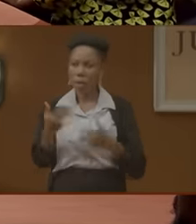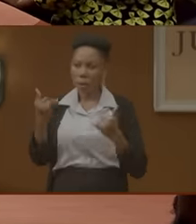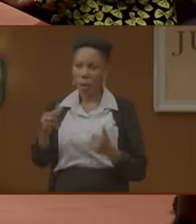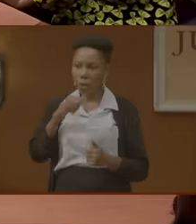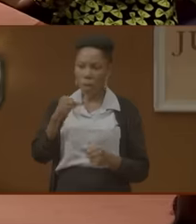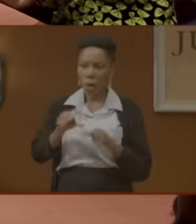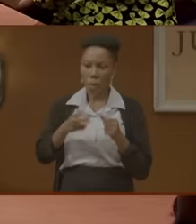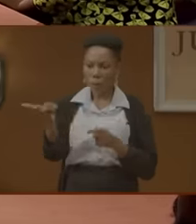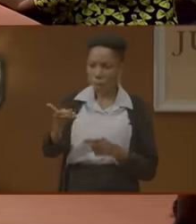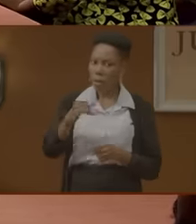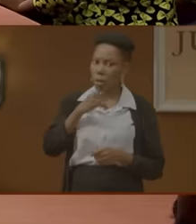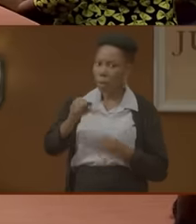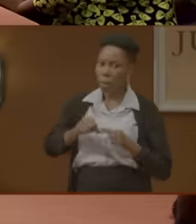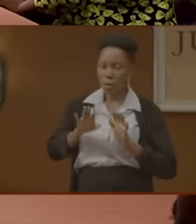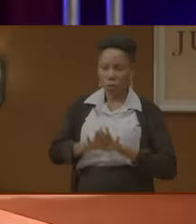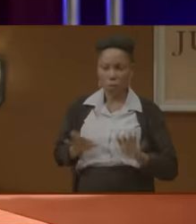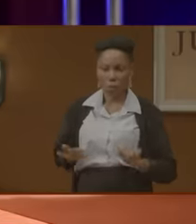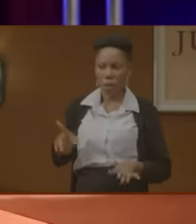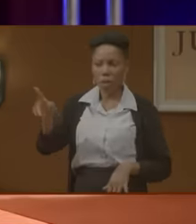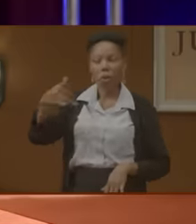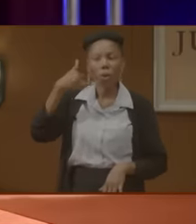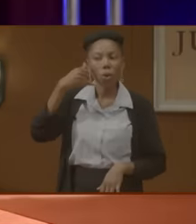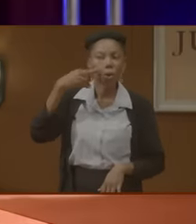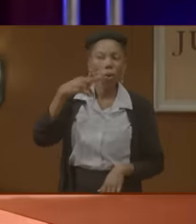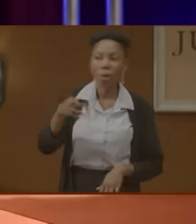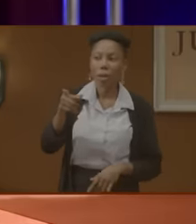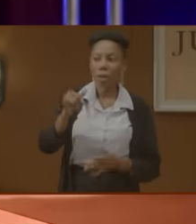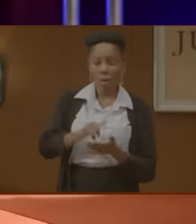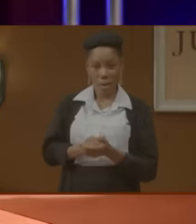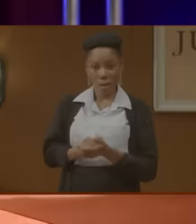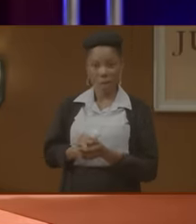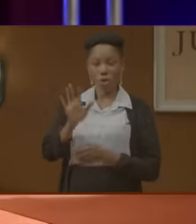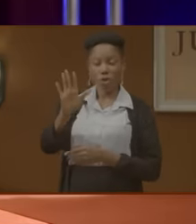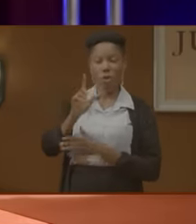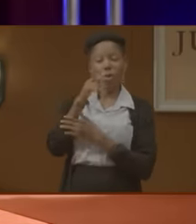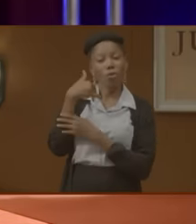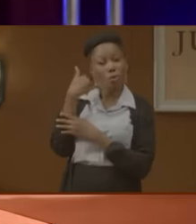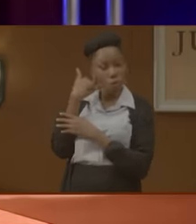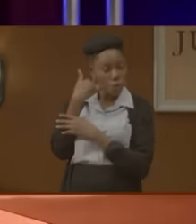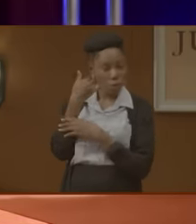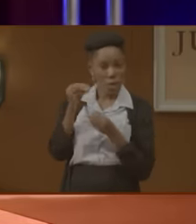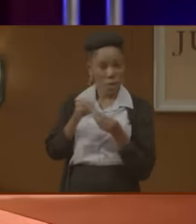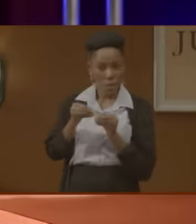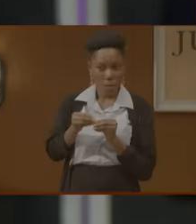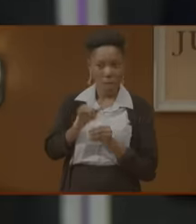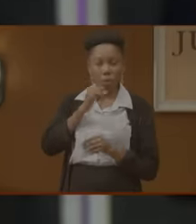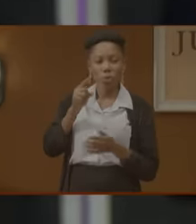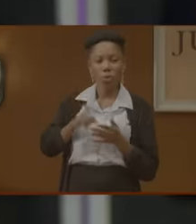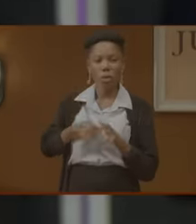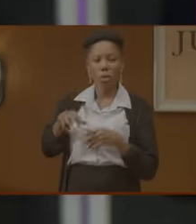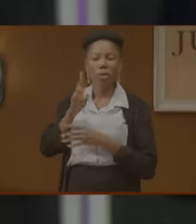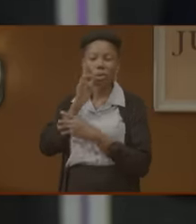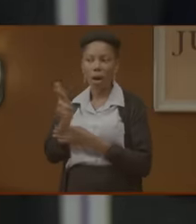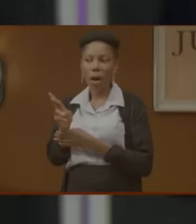and her. It's about your children. Yes. I told her, I said, your line is something that gives me bad memory. If